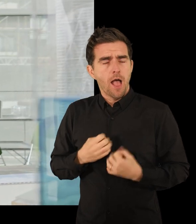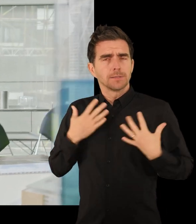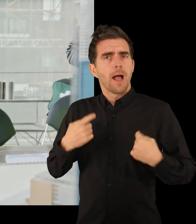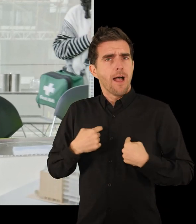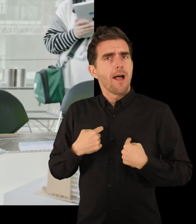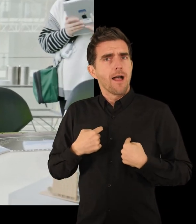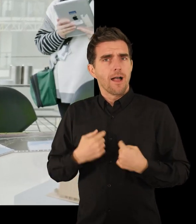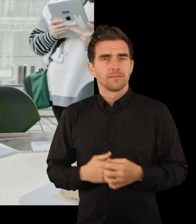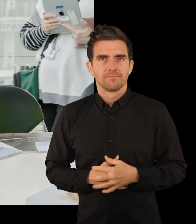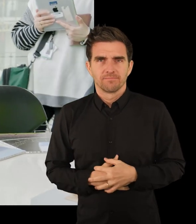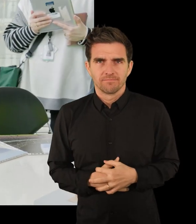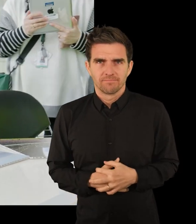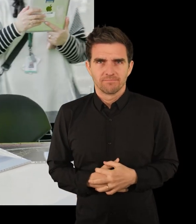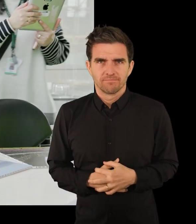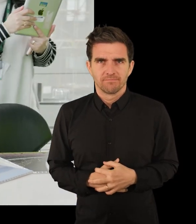well.